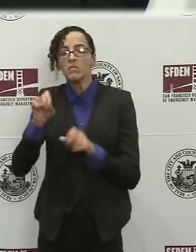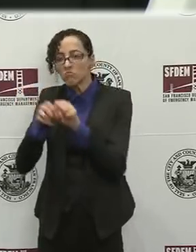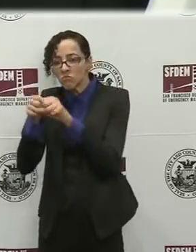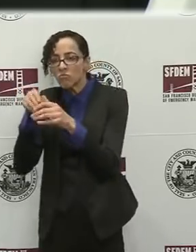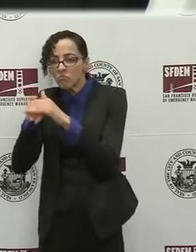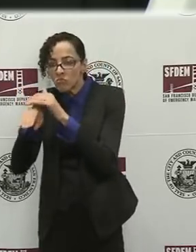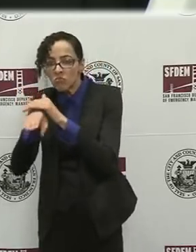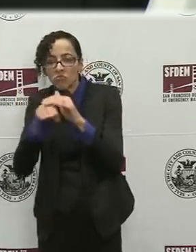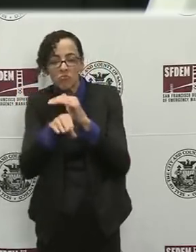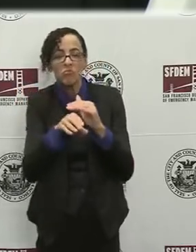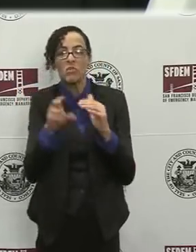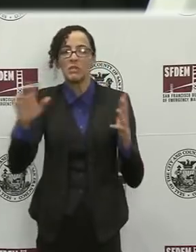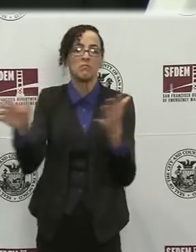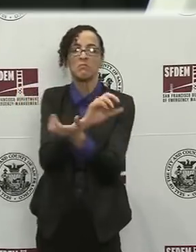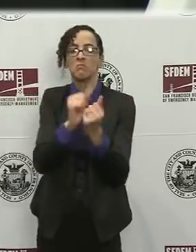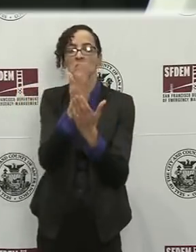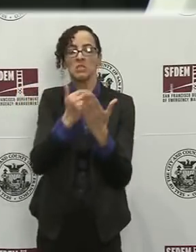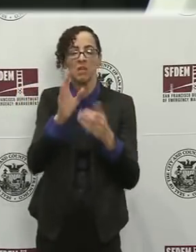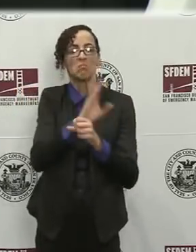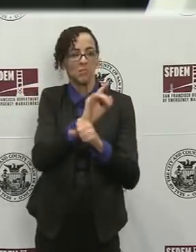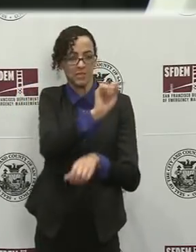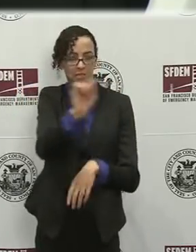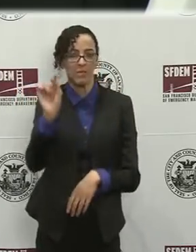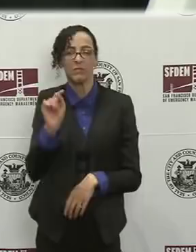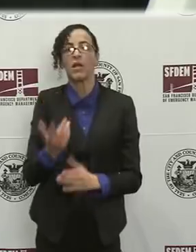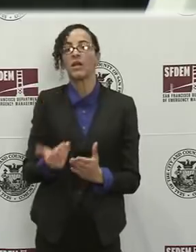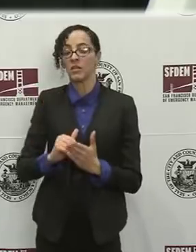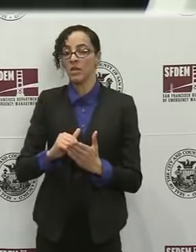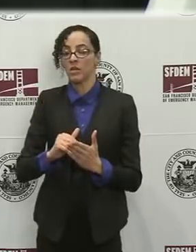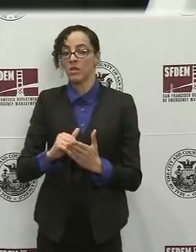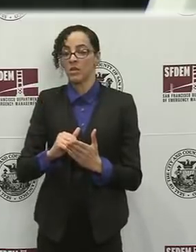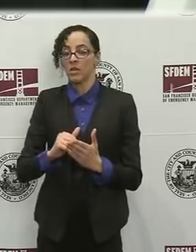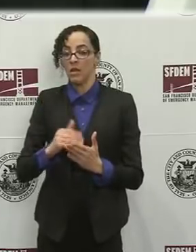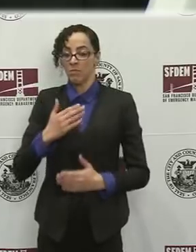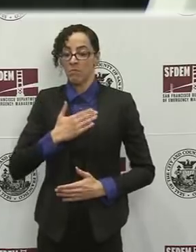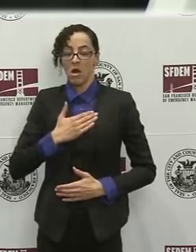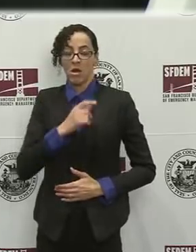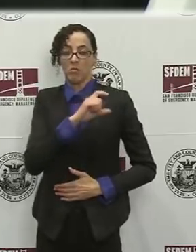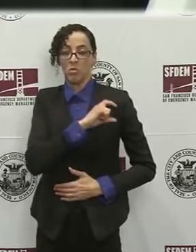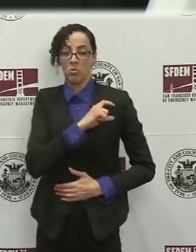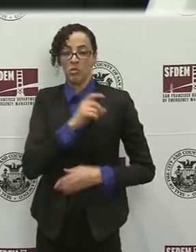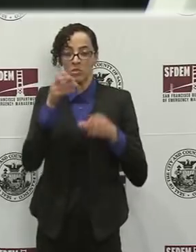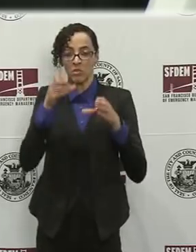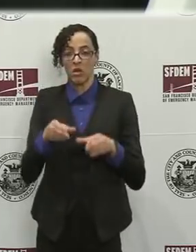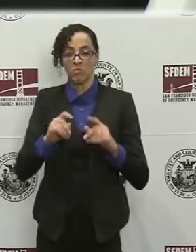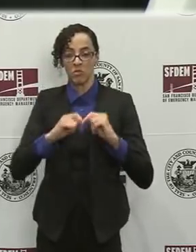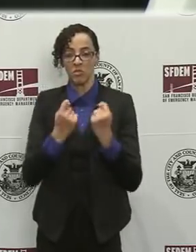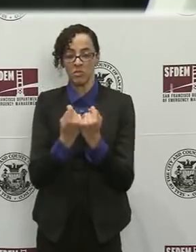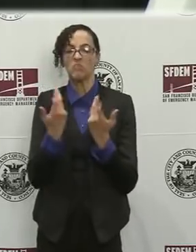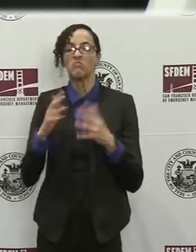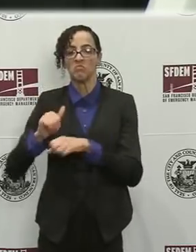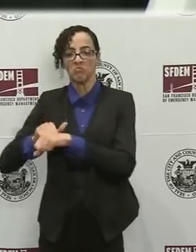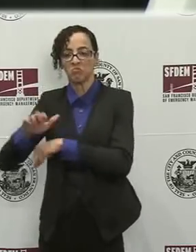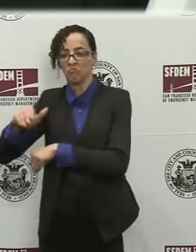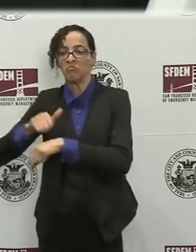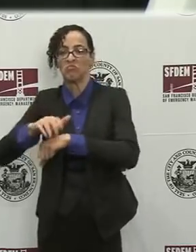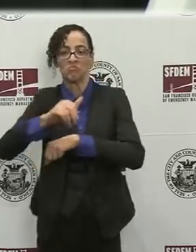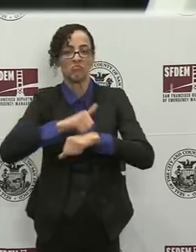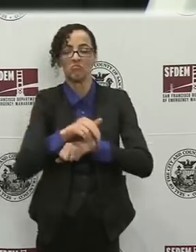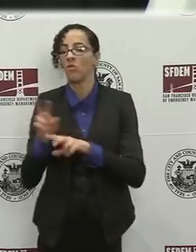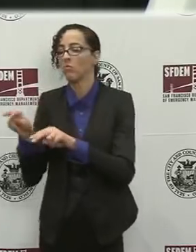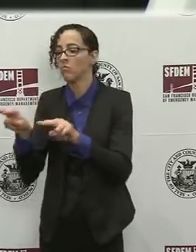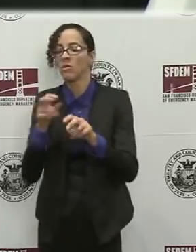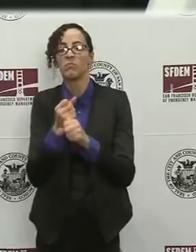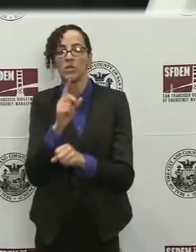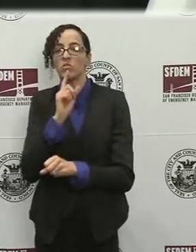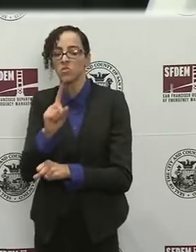businesses. So again, our officers are out. They're going to be paying close attention to businesses that have closed to make sure that we can do